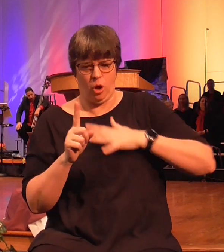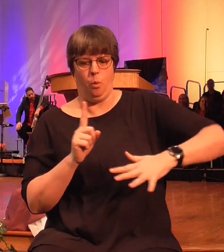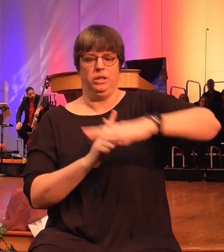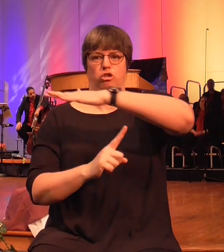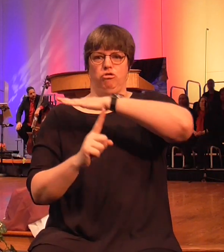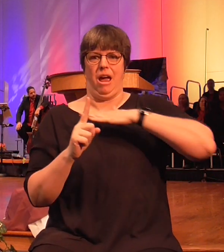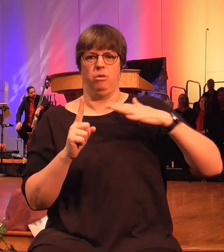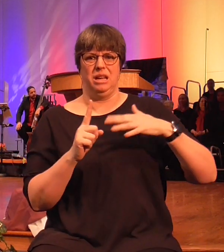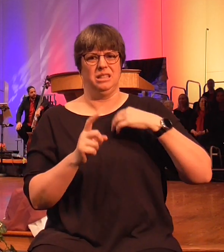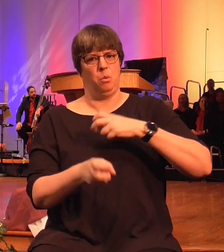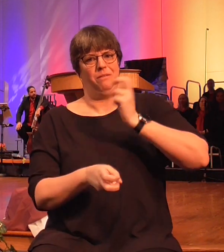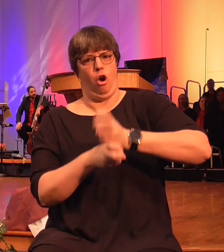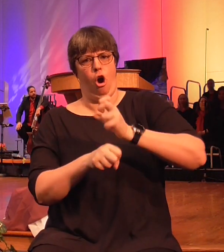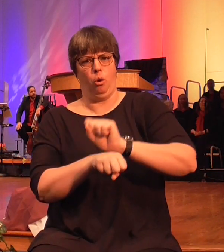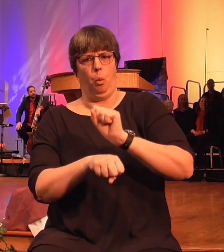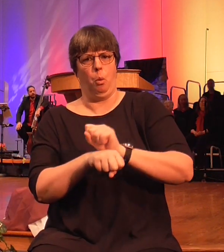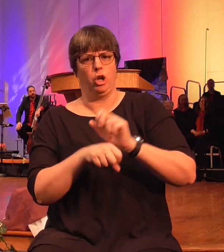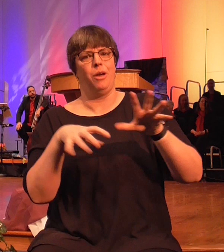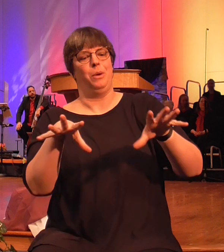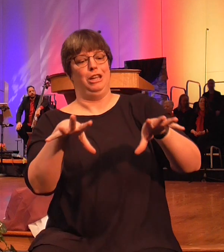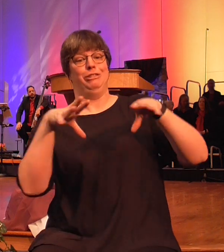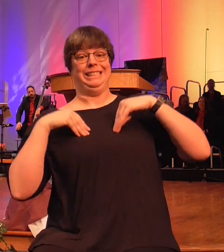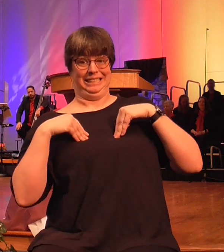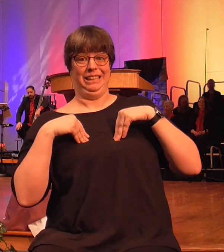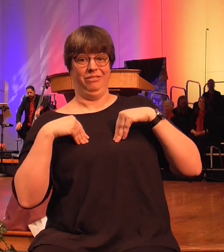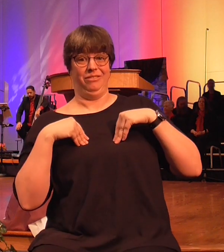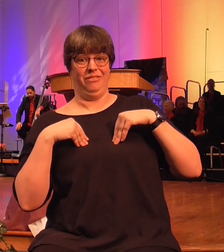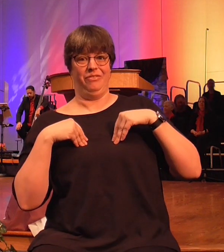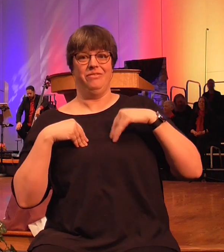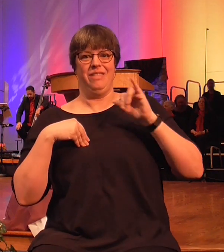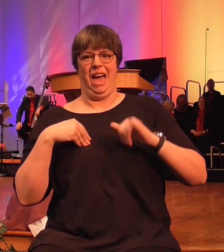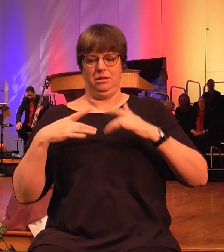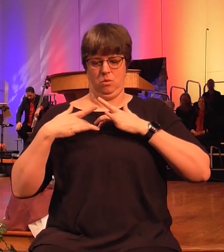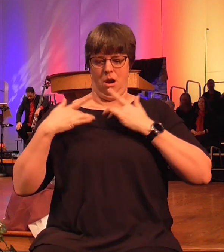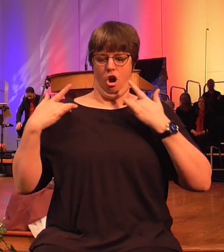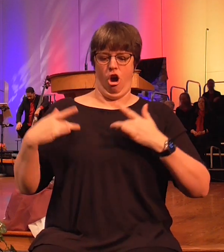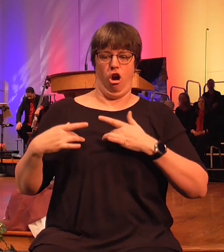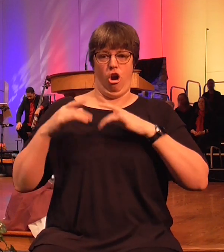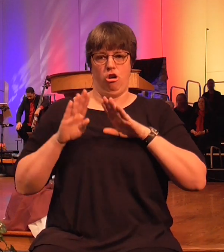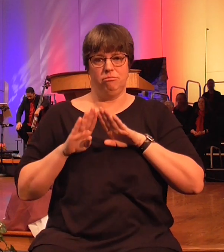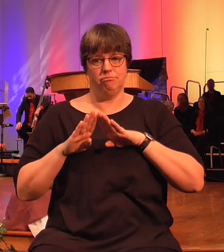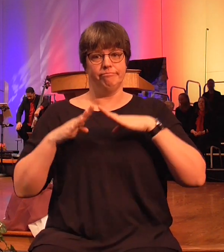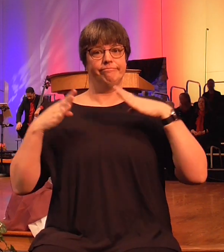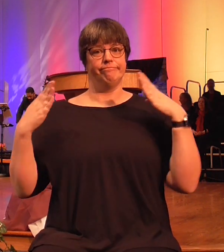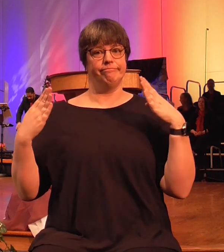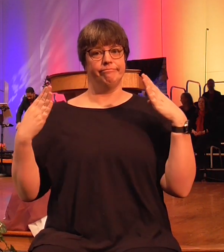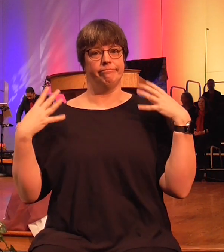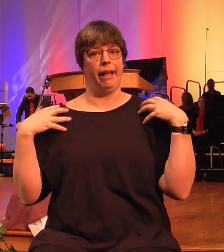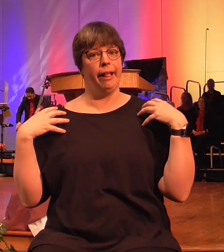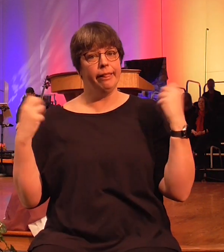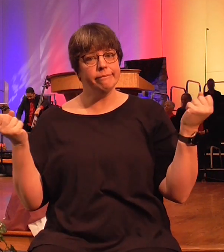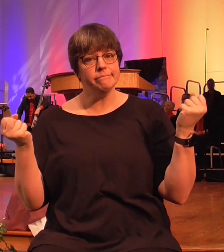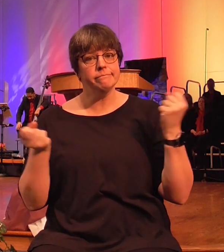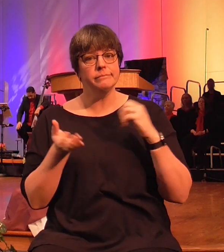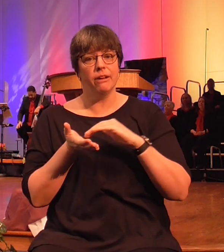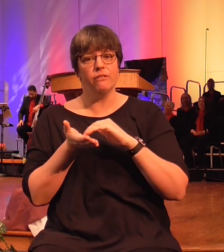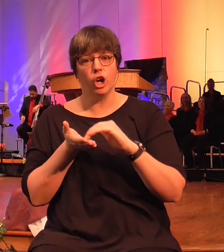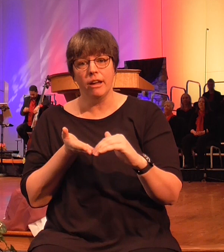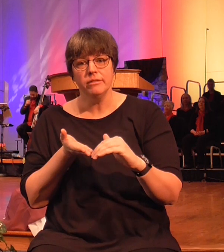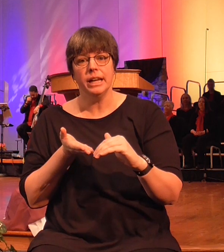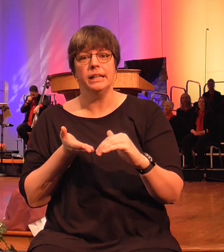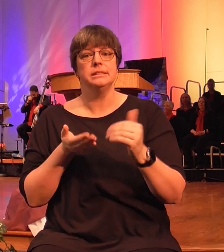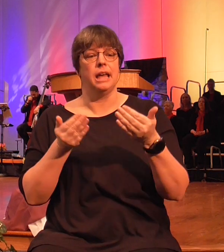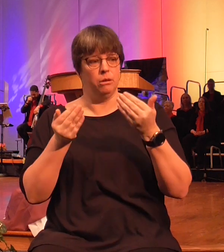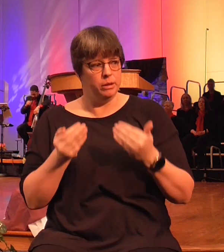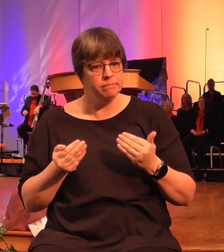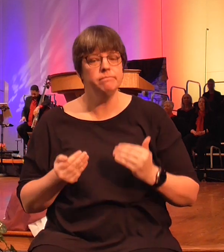work of receiving that love in our heart, it results in an opening, a healing, forgiveness of resentments,